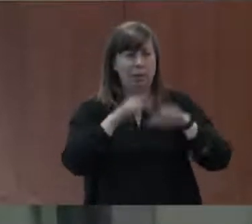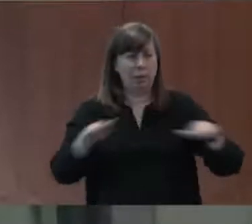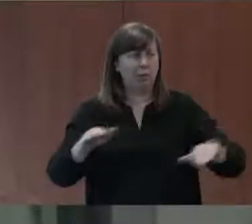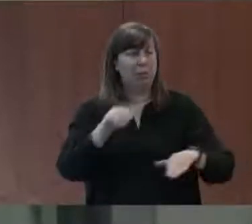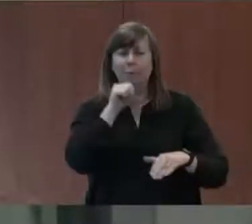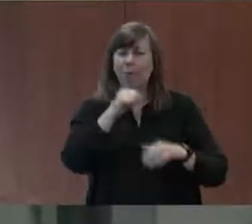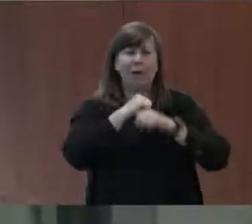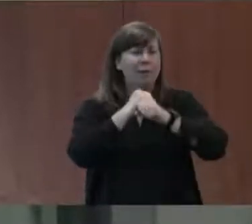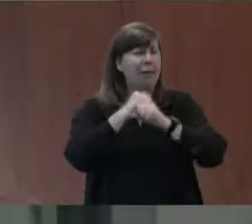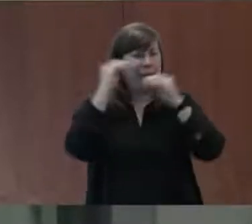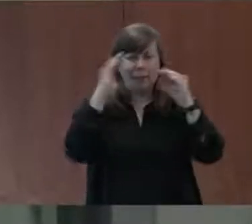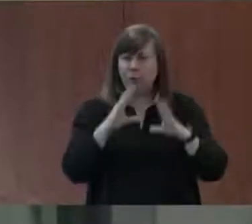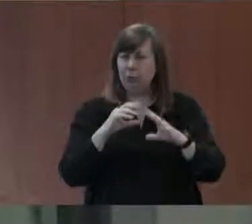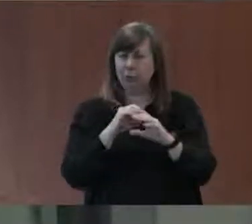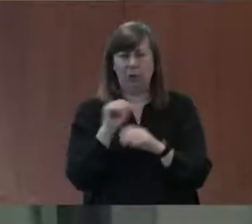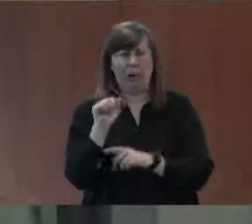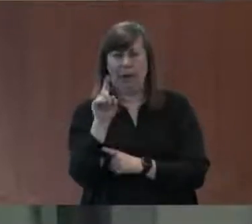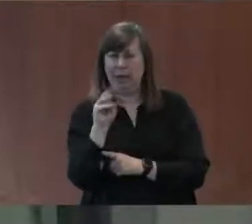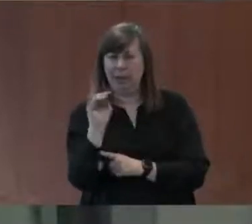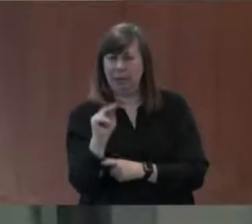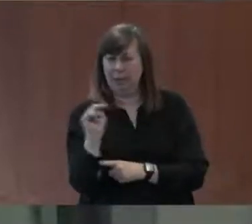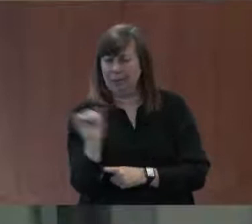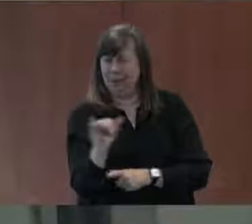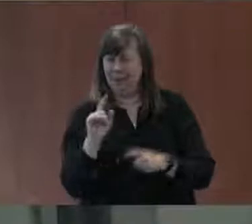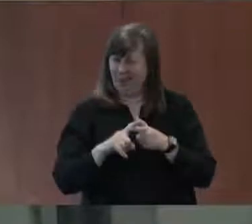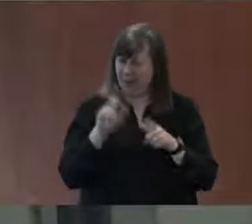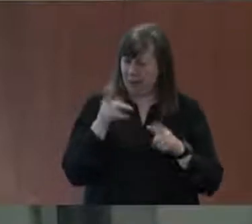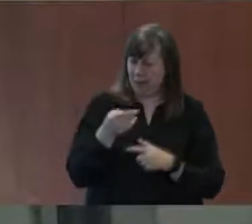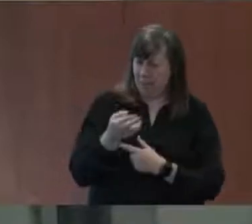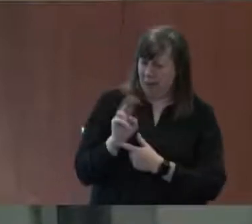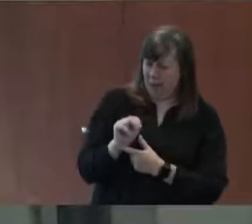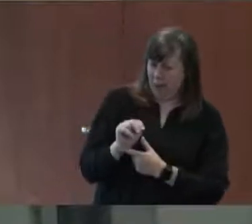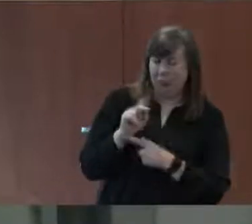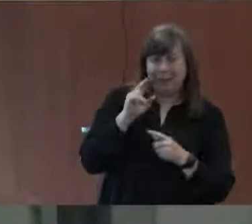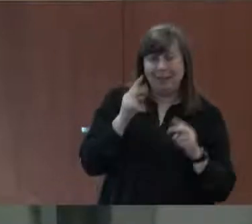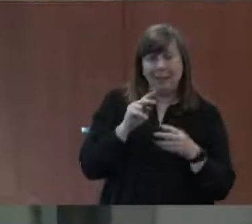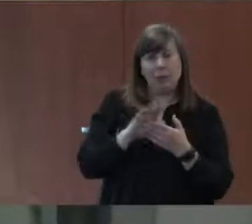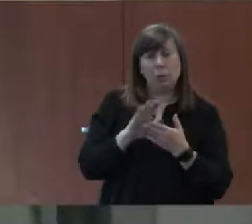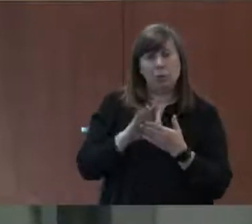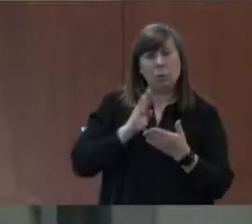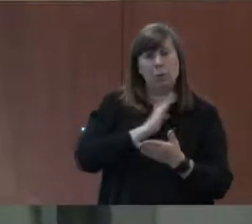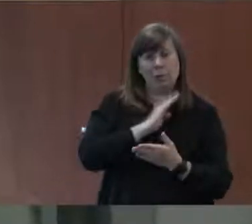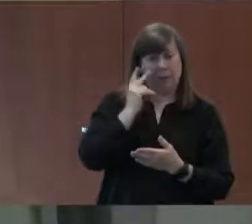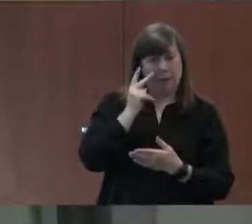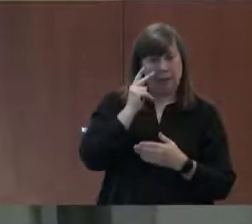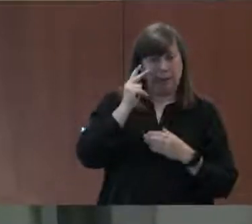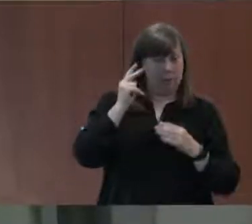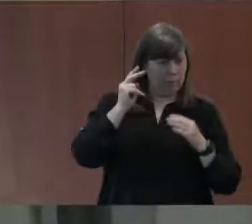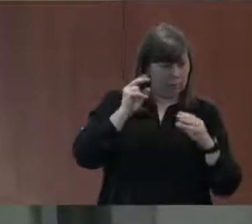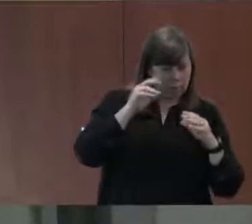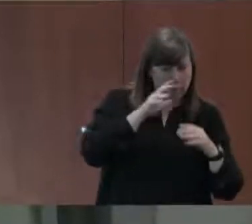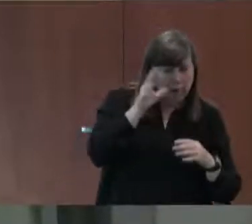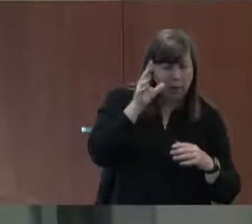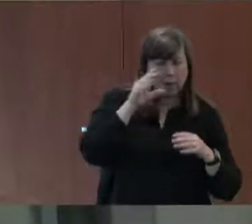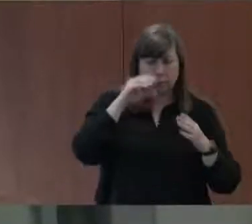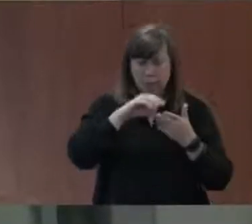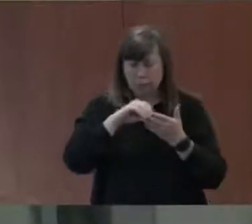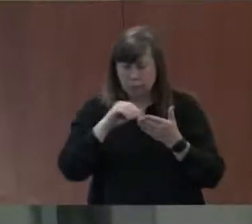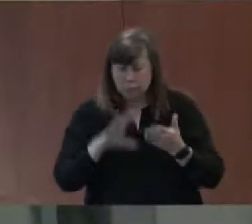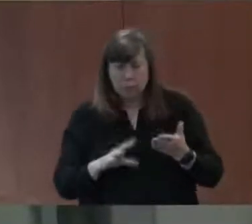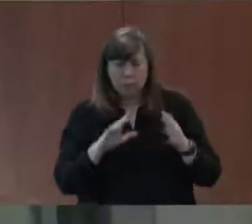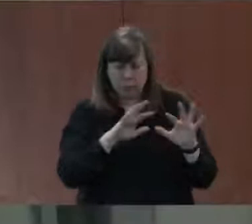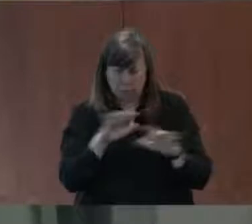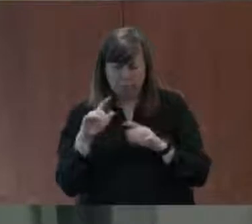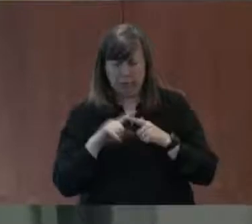they will not defend teachers or administrators either, and that's the pattern. They observe how school boards treat the parents and children on a subject before including everyone else